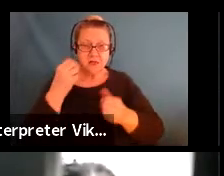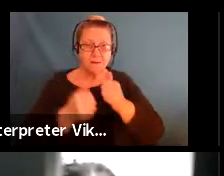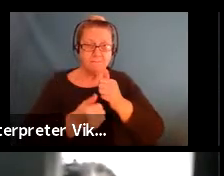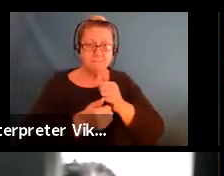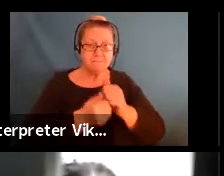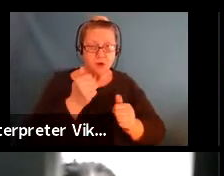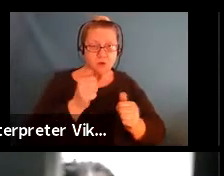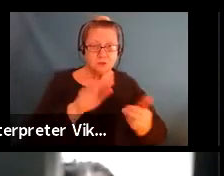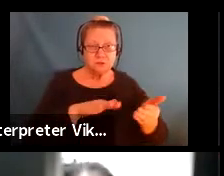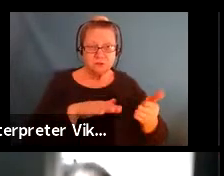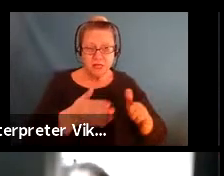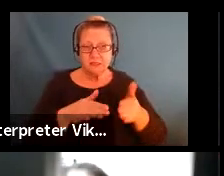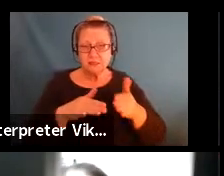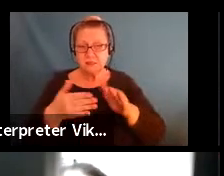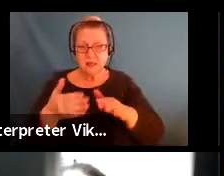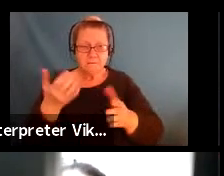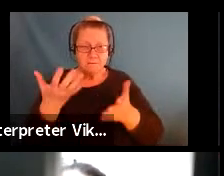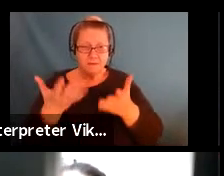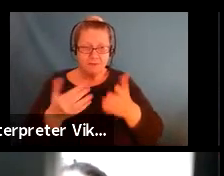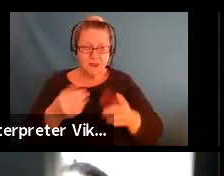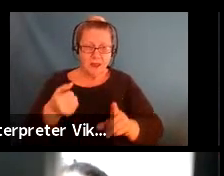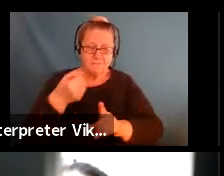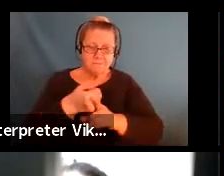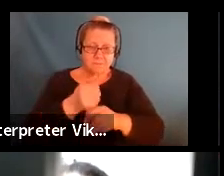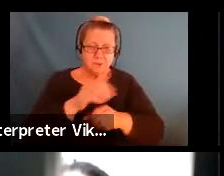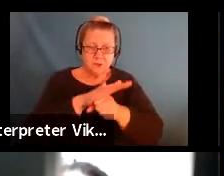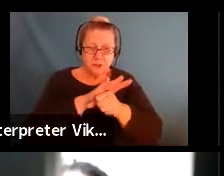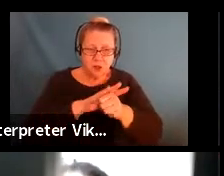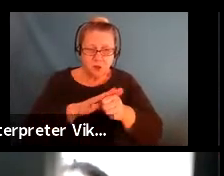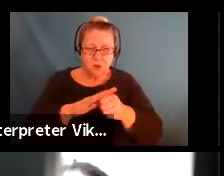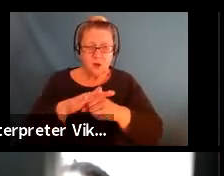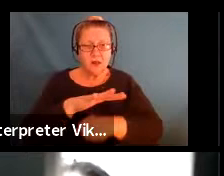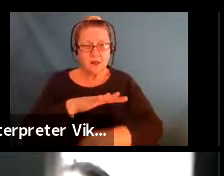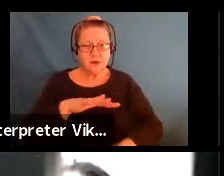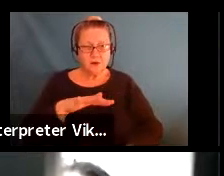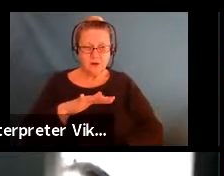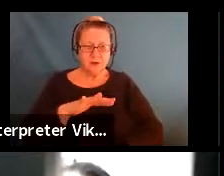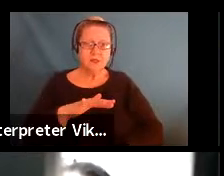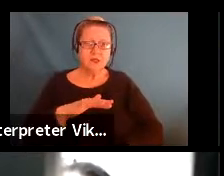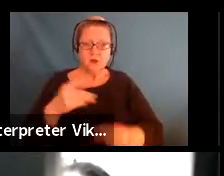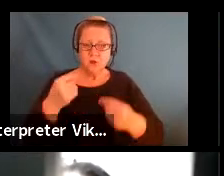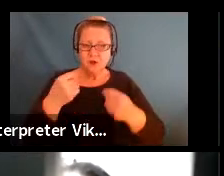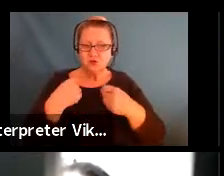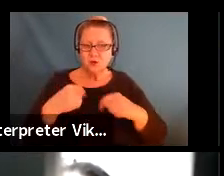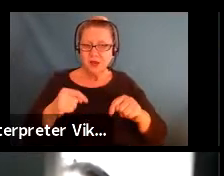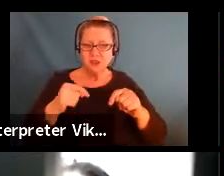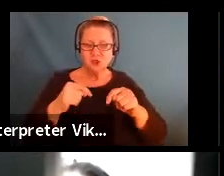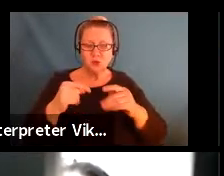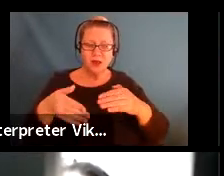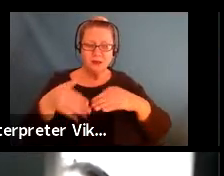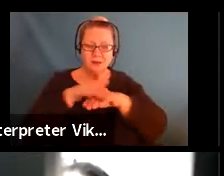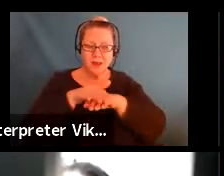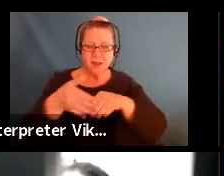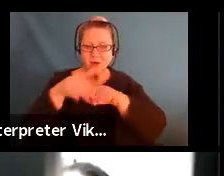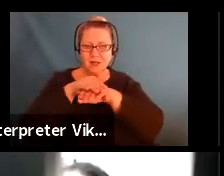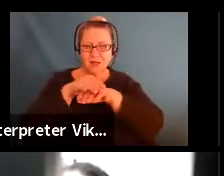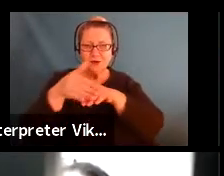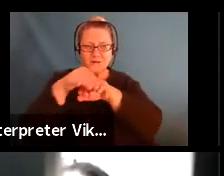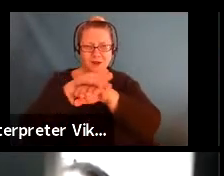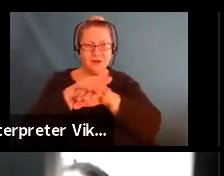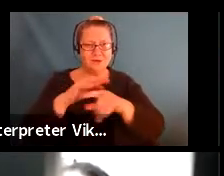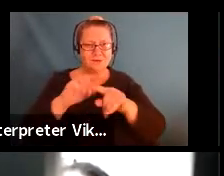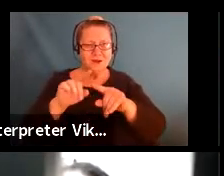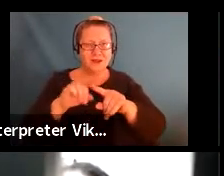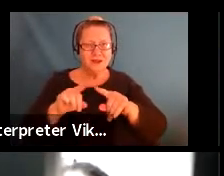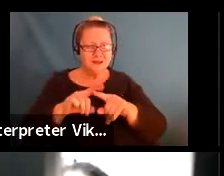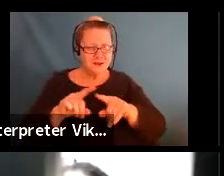or outbreaks might really be impacting that local level implementation. So I think we are trying to do all this layering, and it is challenge, as you all said, and the